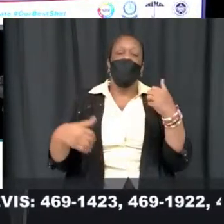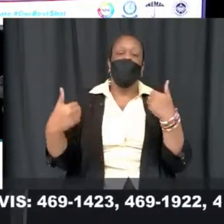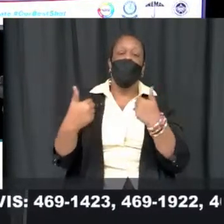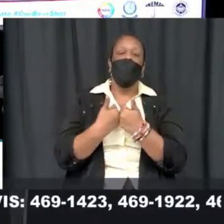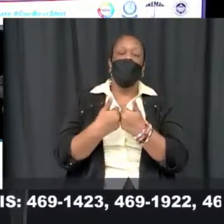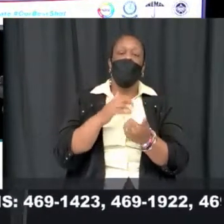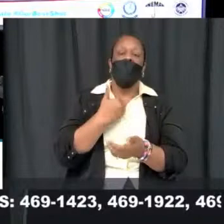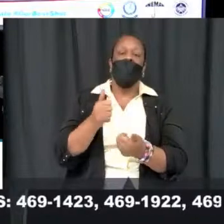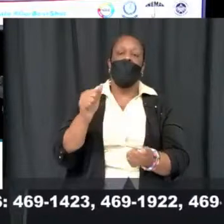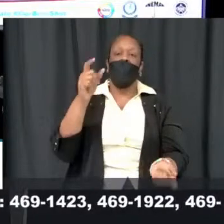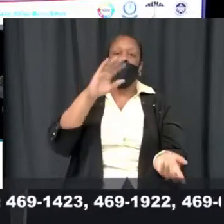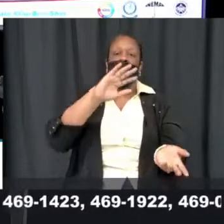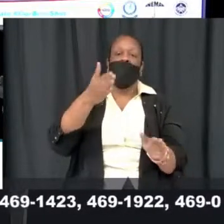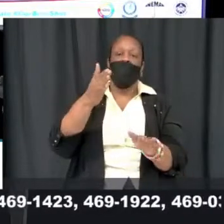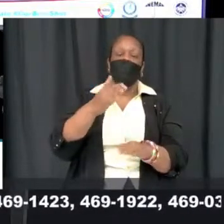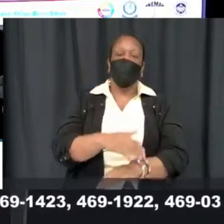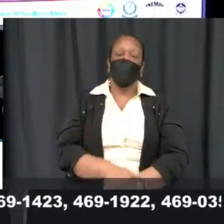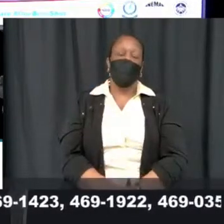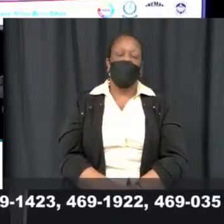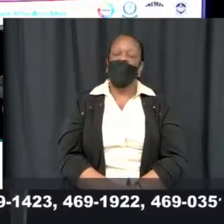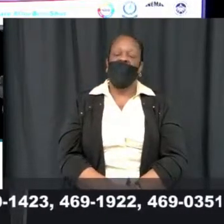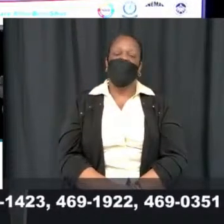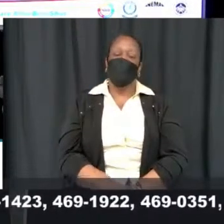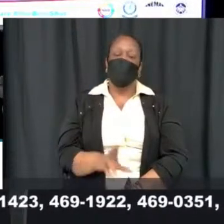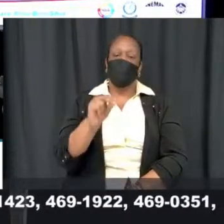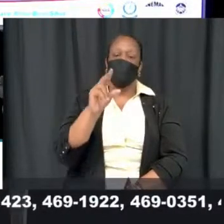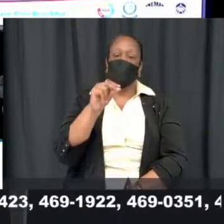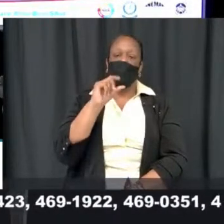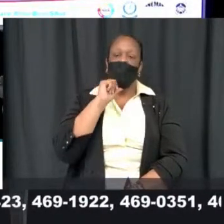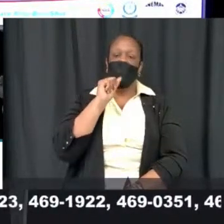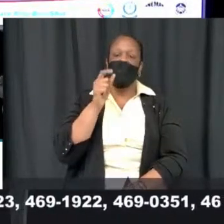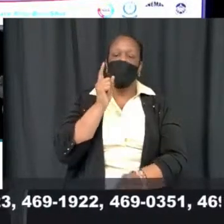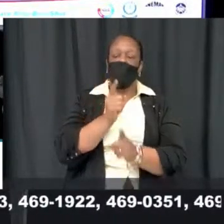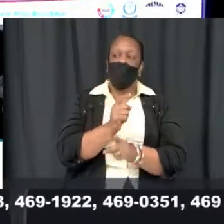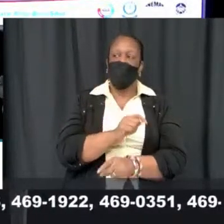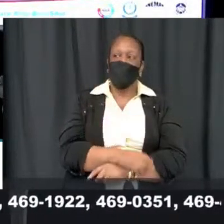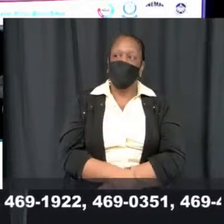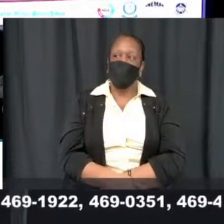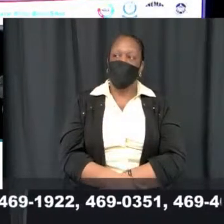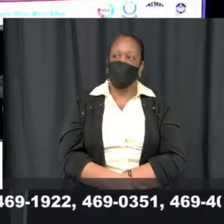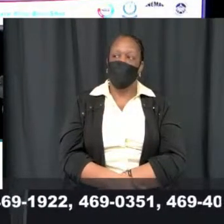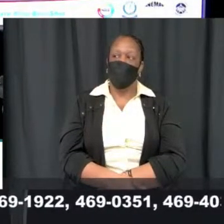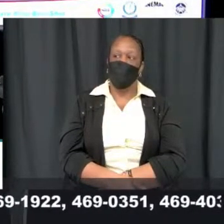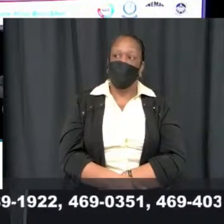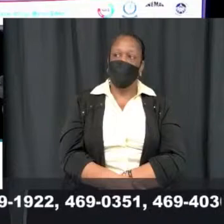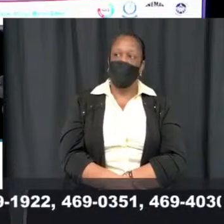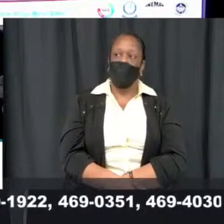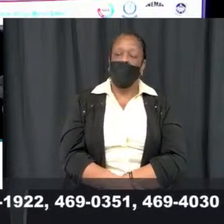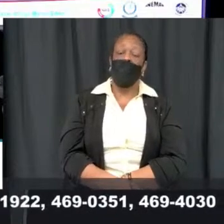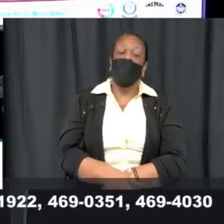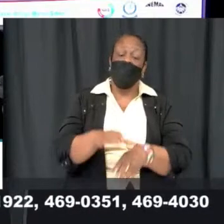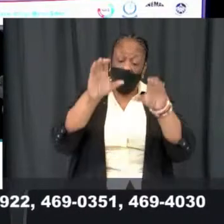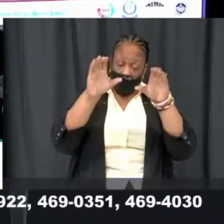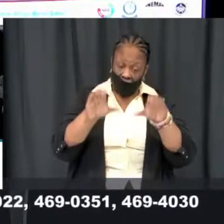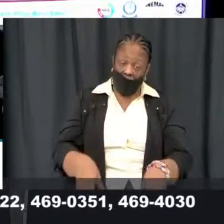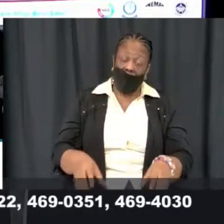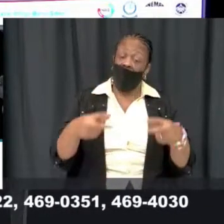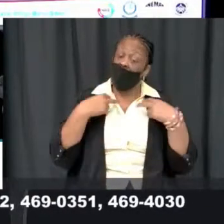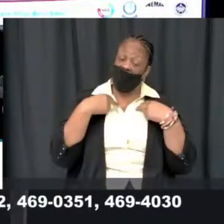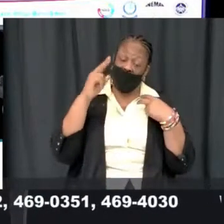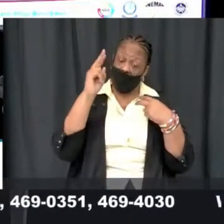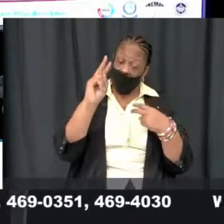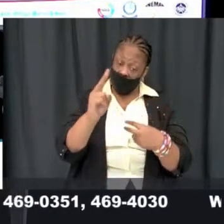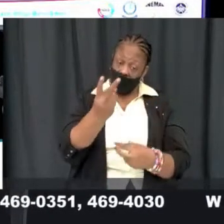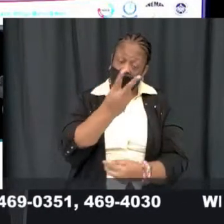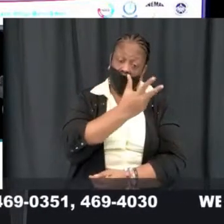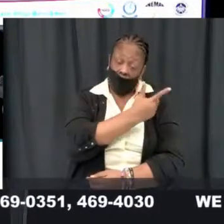too, that you can be fully vaccinated and get COVID, because we have said that, although your